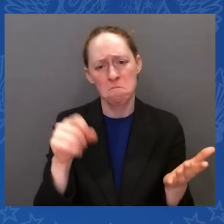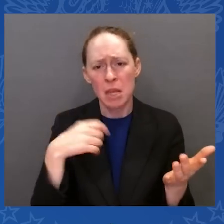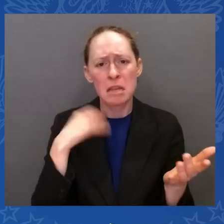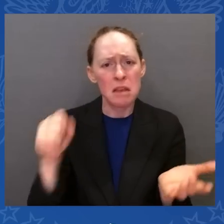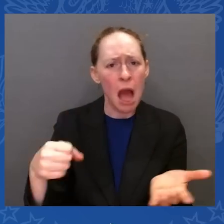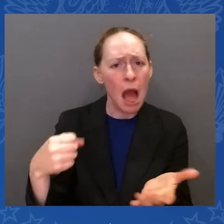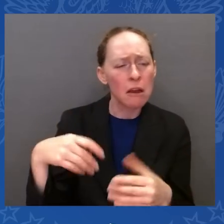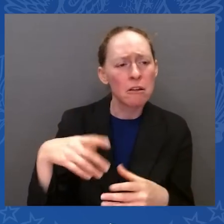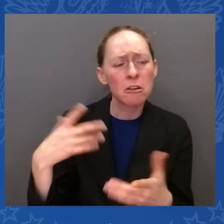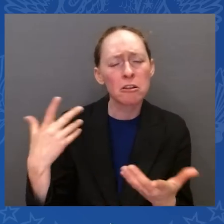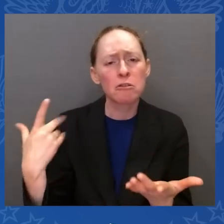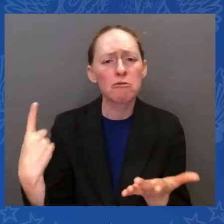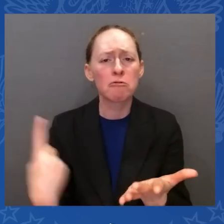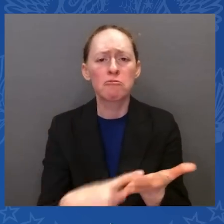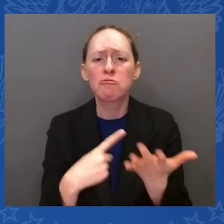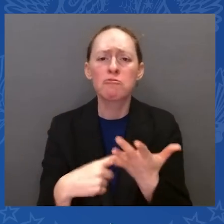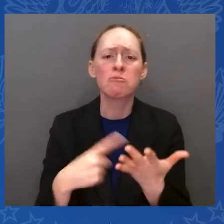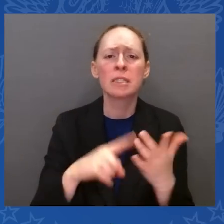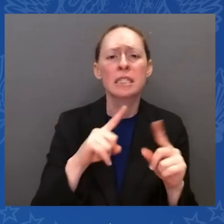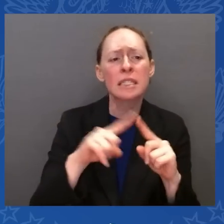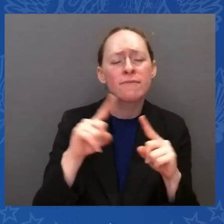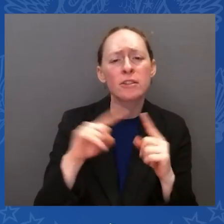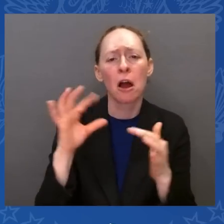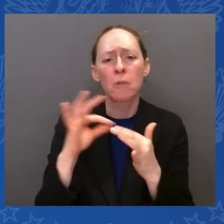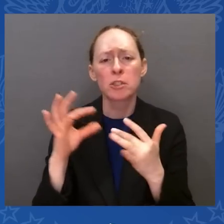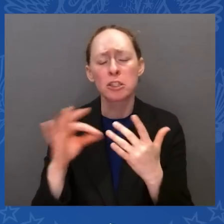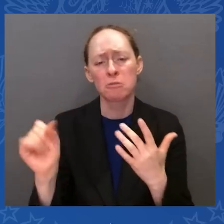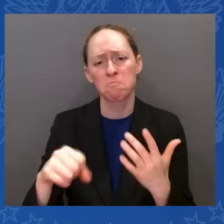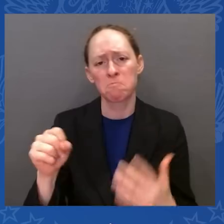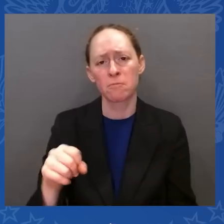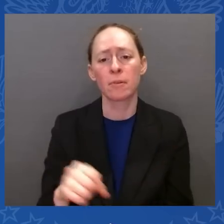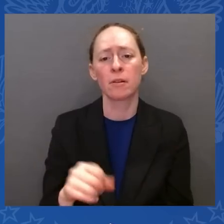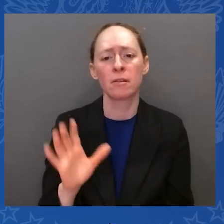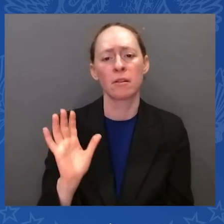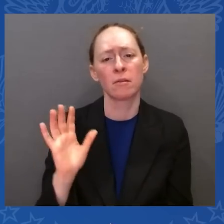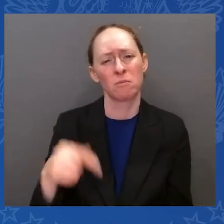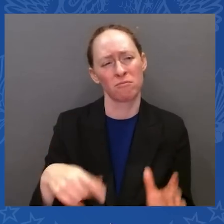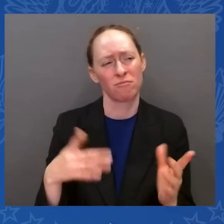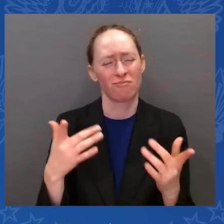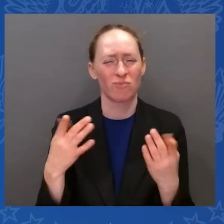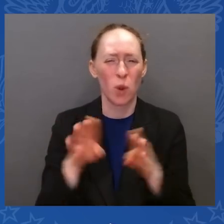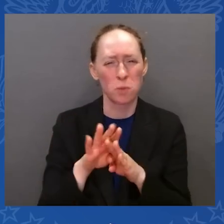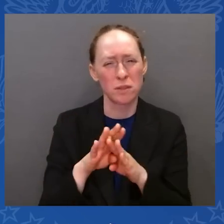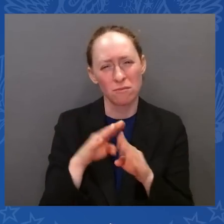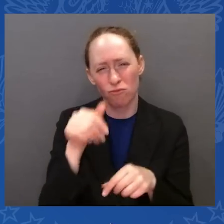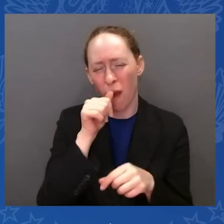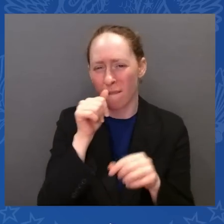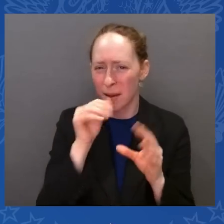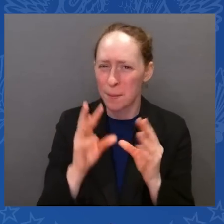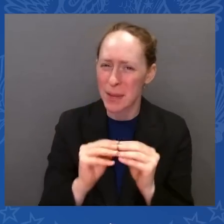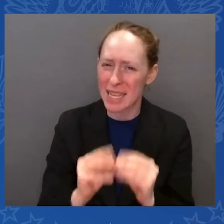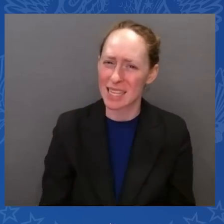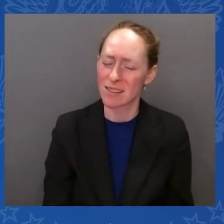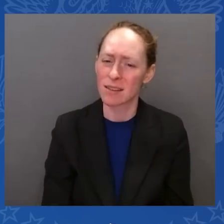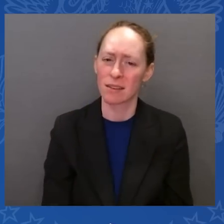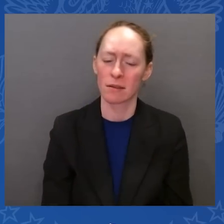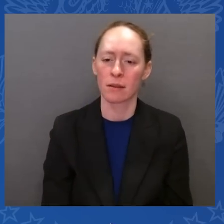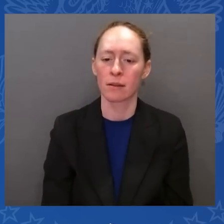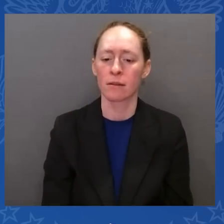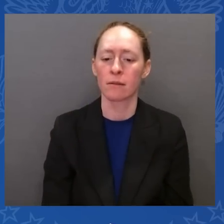basically a trust that we had that you can talk openly and make and